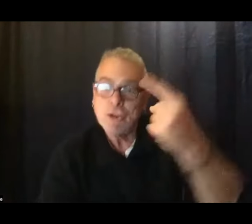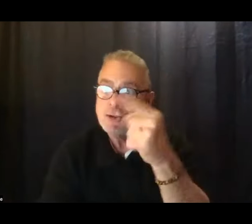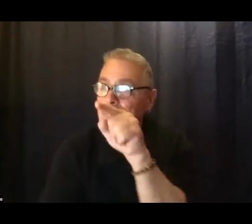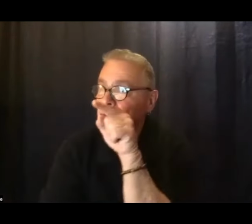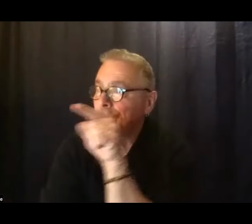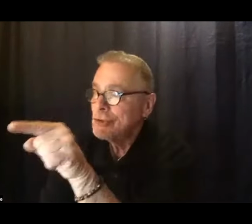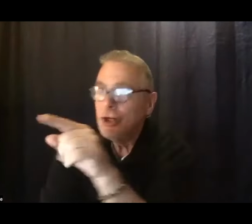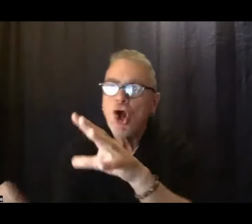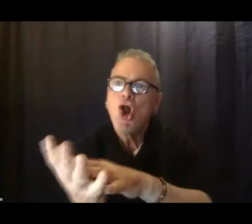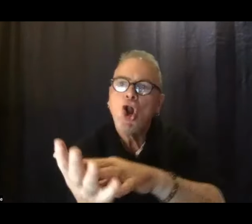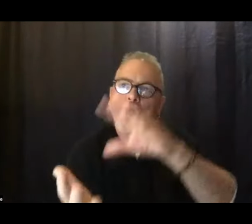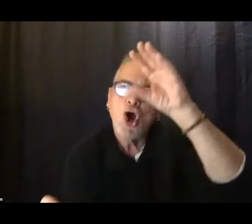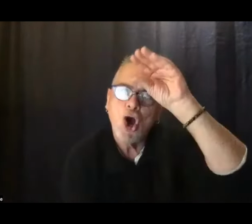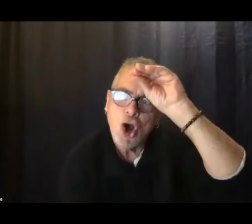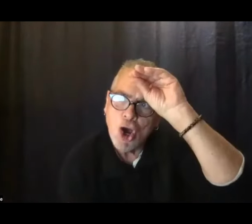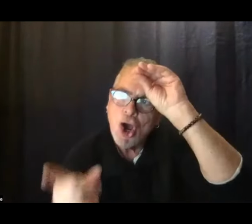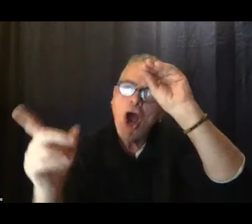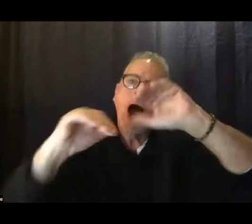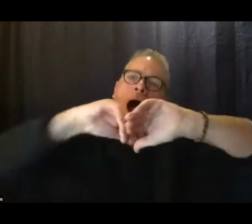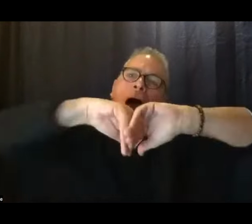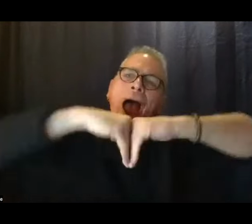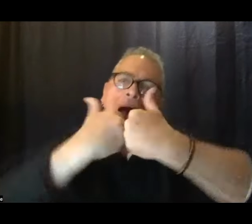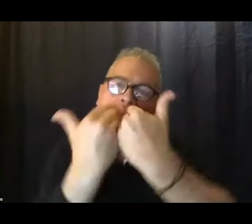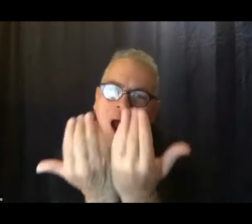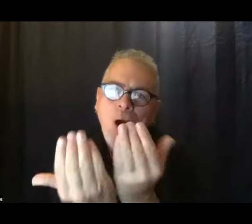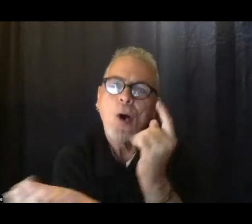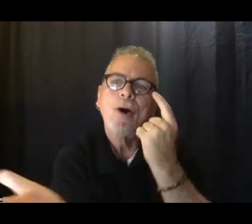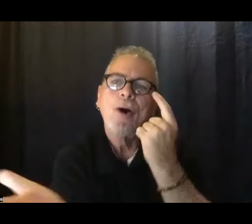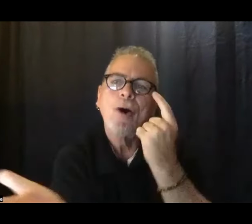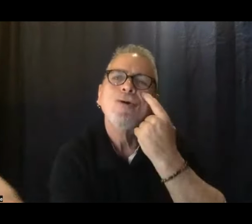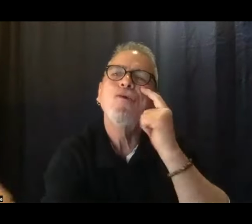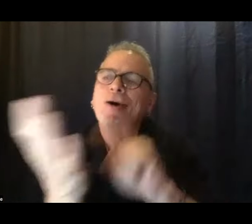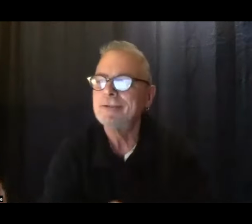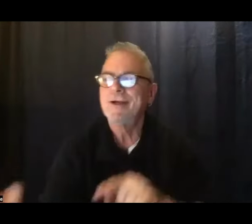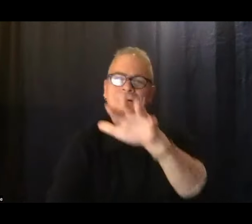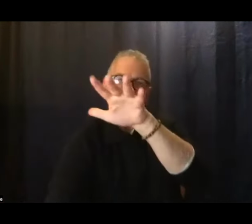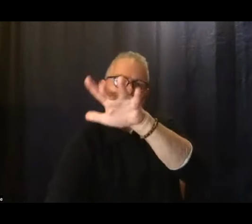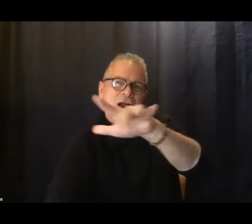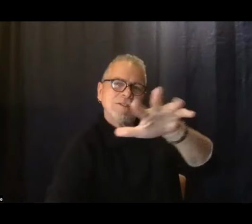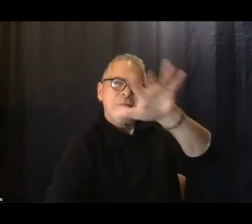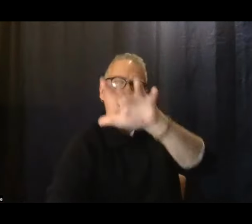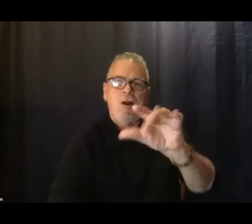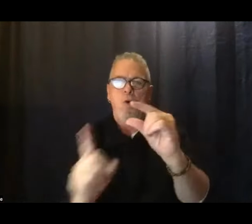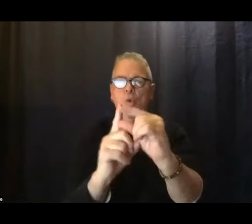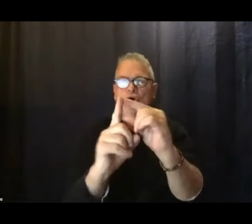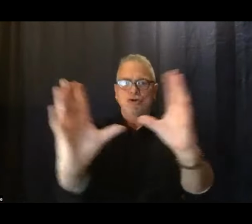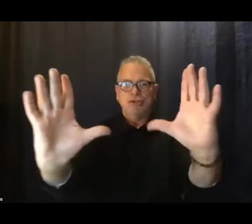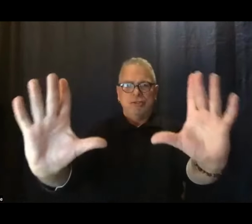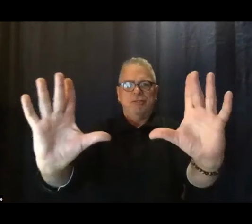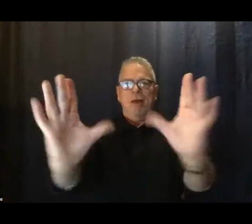component. And they do it in the incorrect order, because it should be reception before